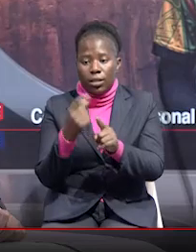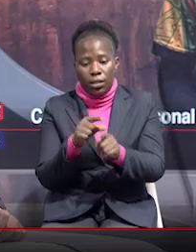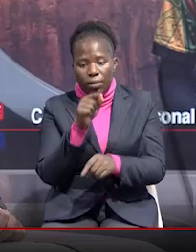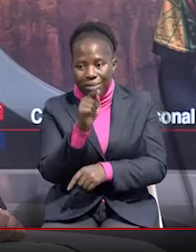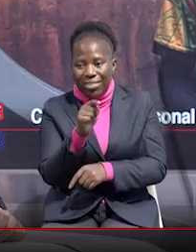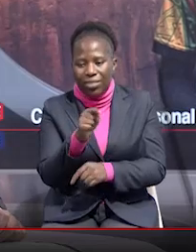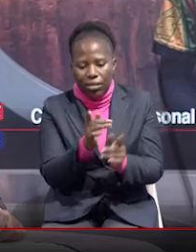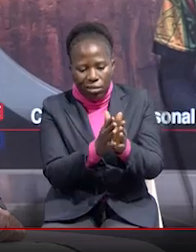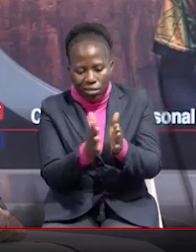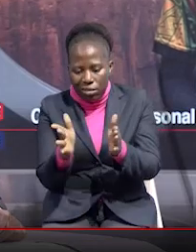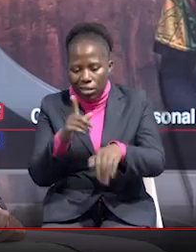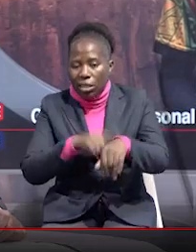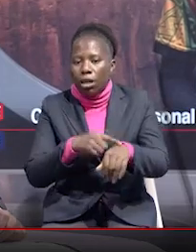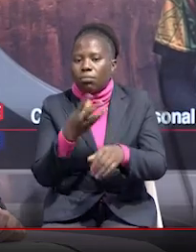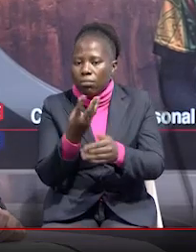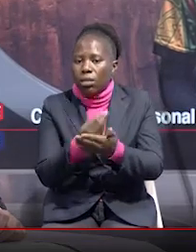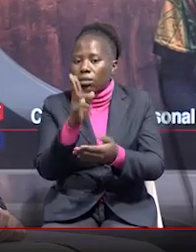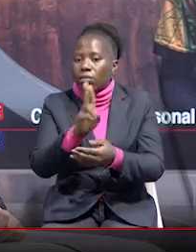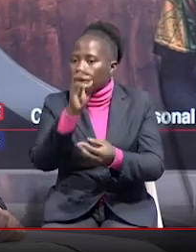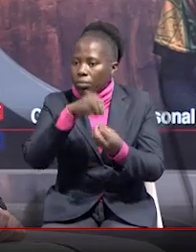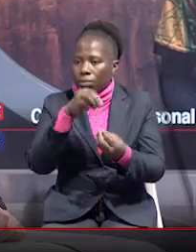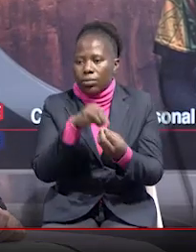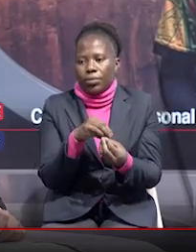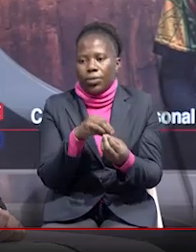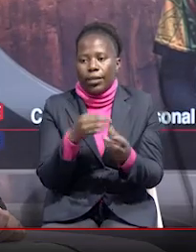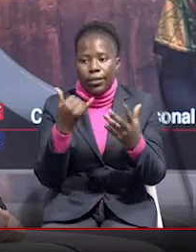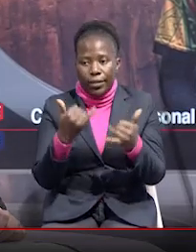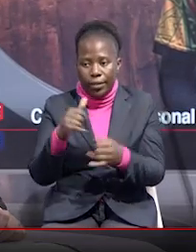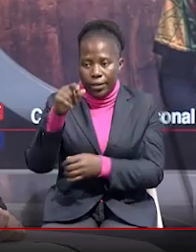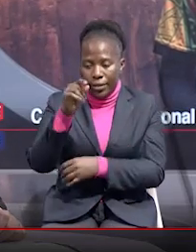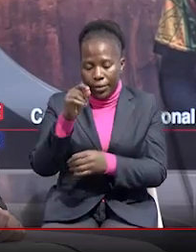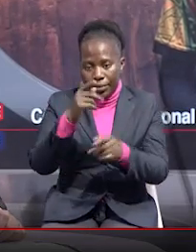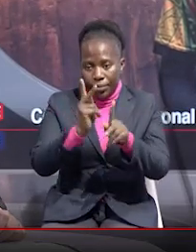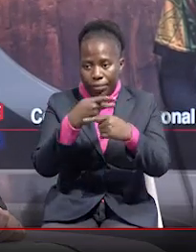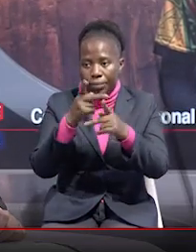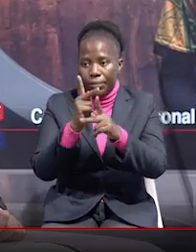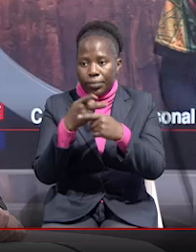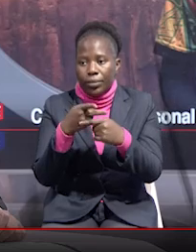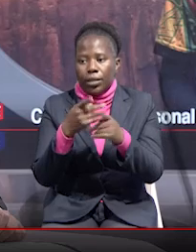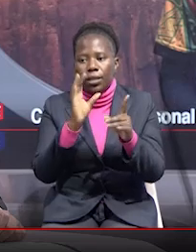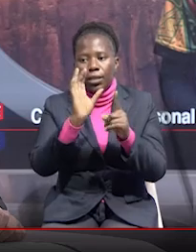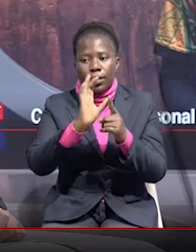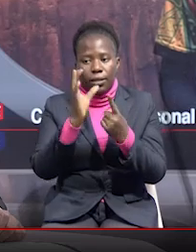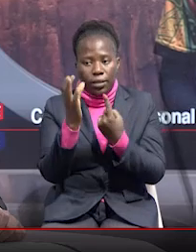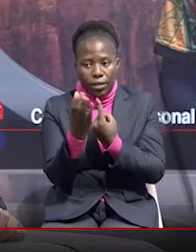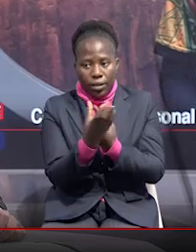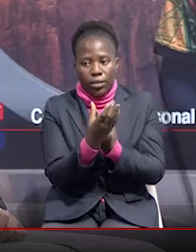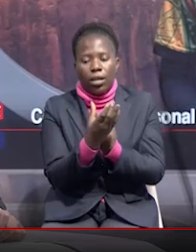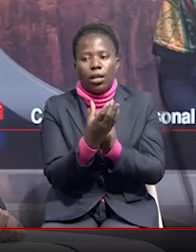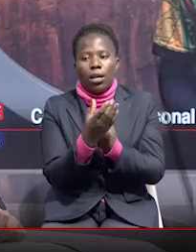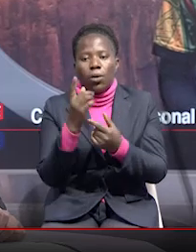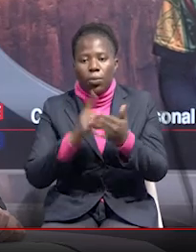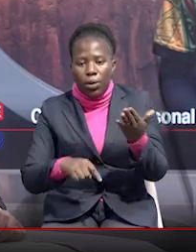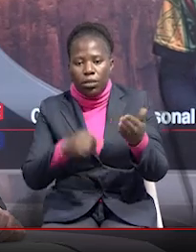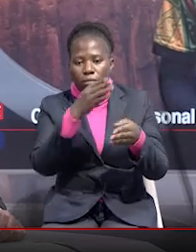consumption period. However, this surge in demand is not matched by production. Agriculture is largely in planting phase,